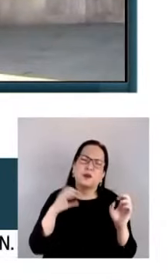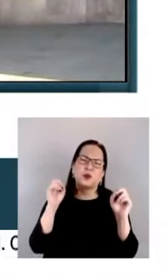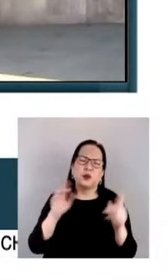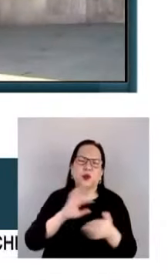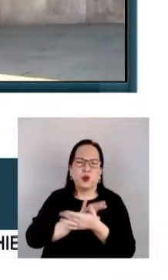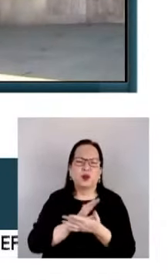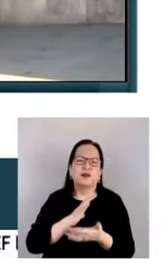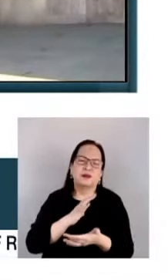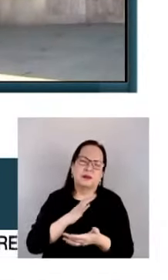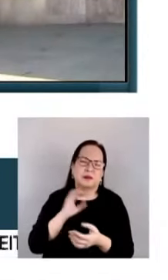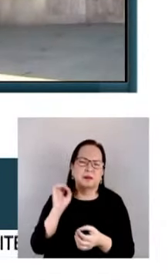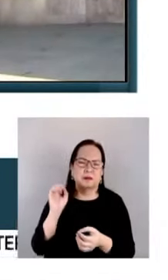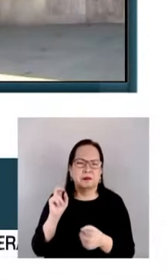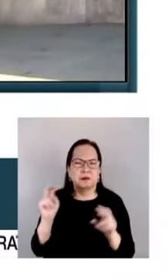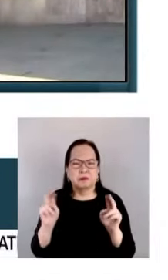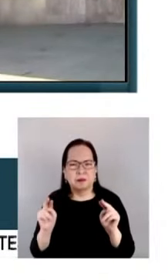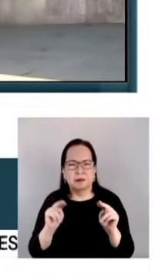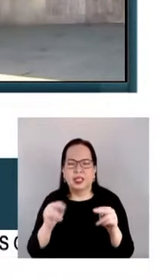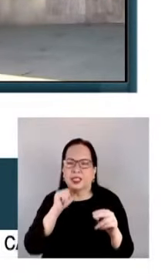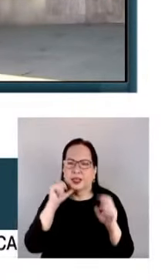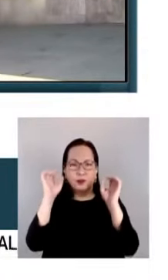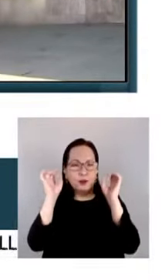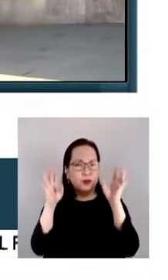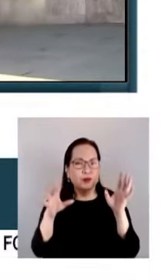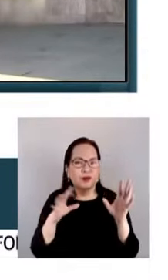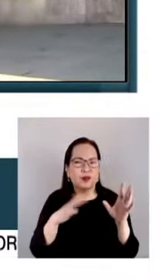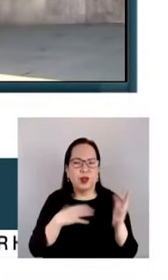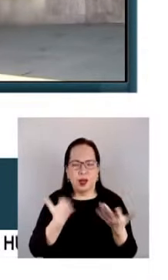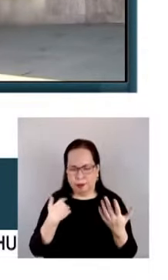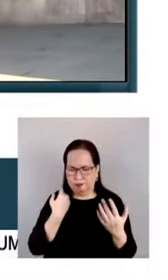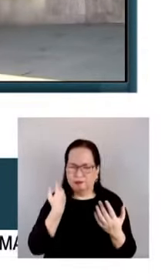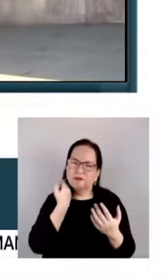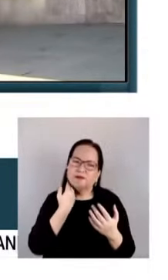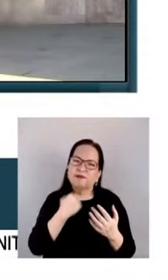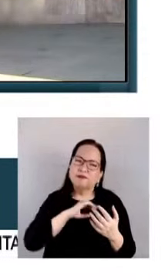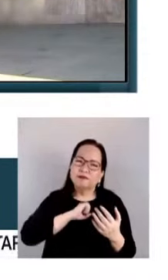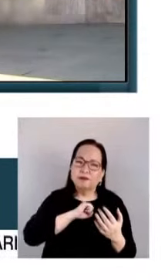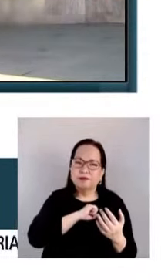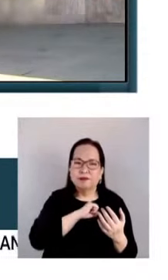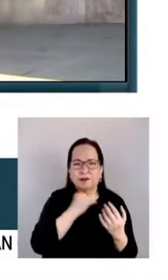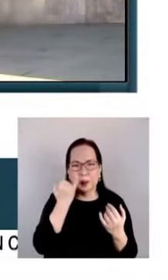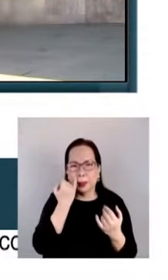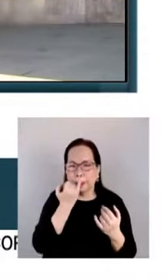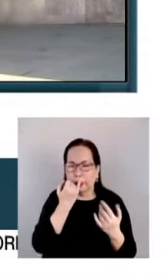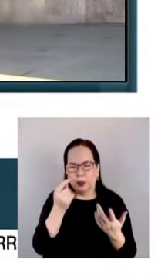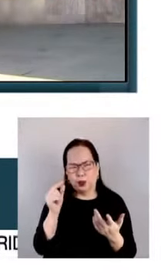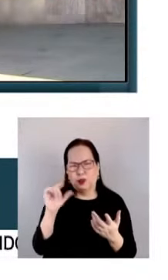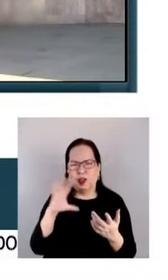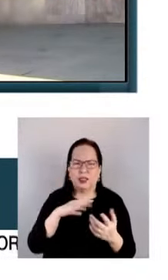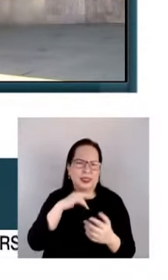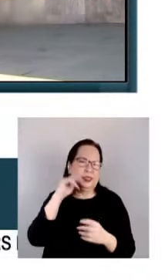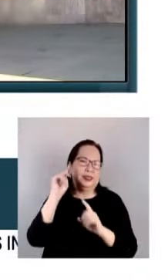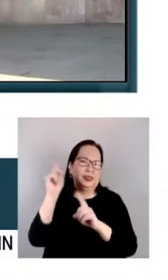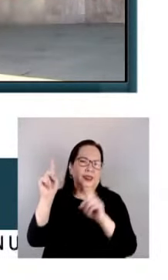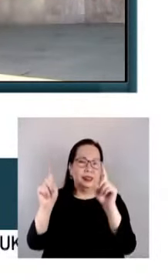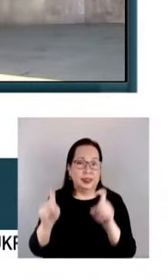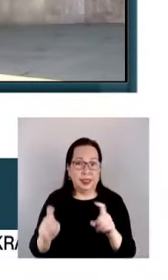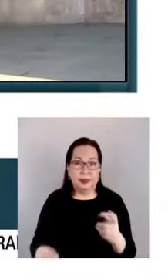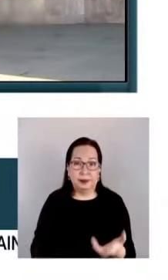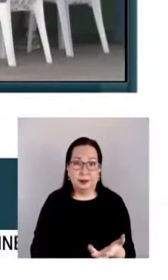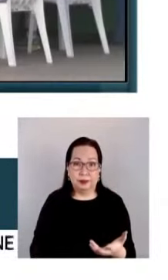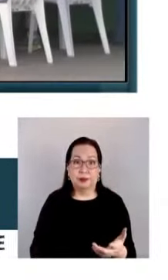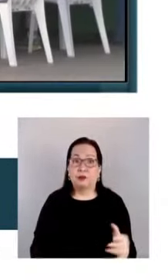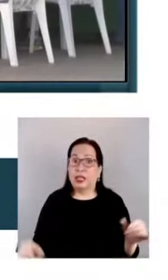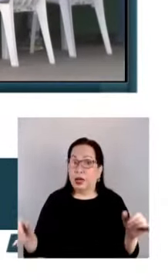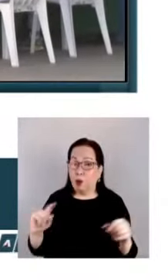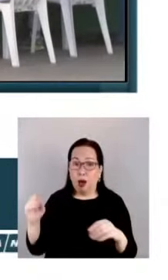it's less virulent. I only have mild symptoms. Why will I test? Mm. So that's, again, the mentality of the people. And more, the other